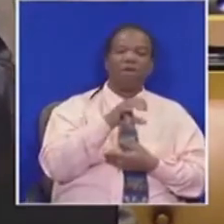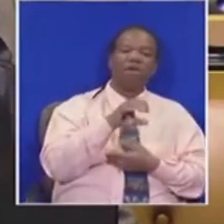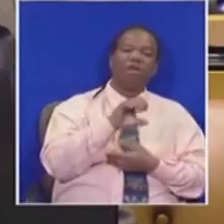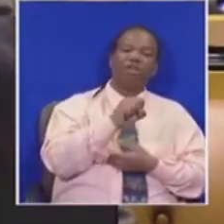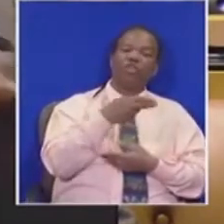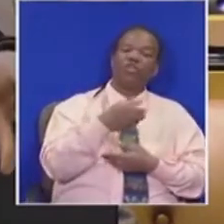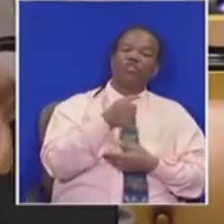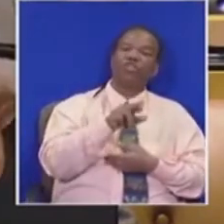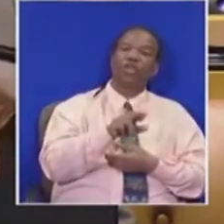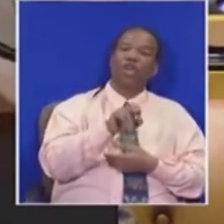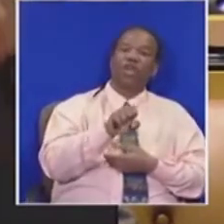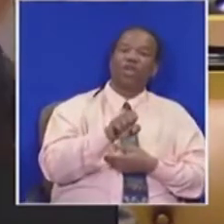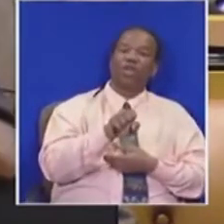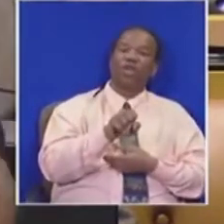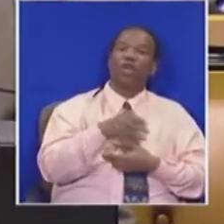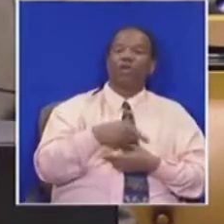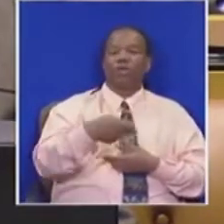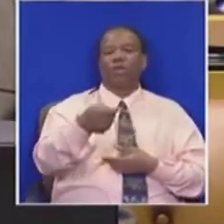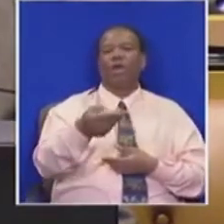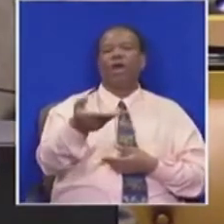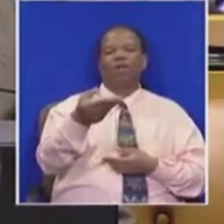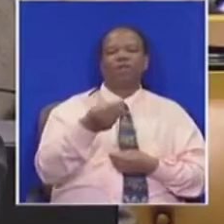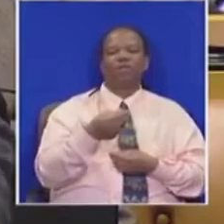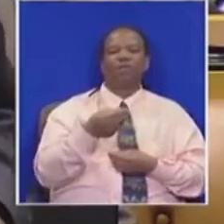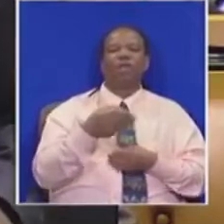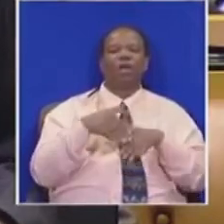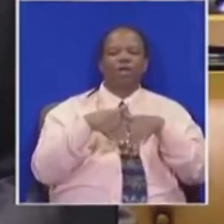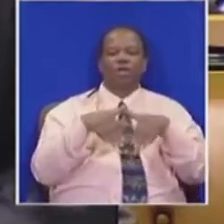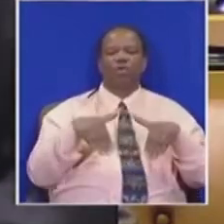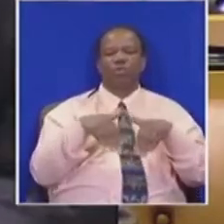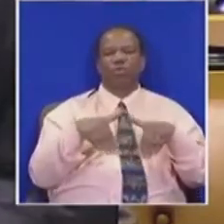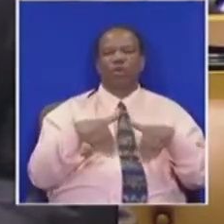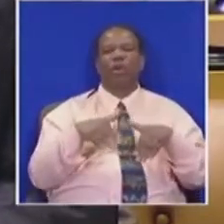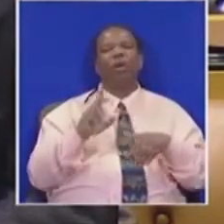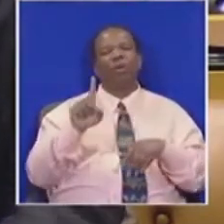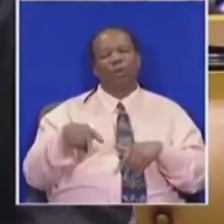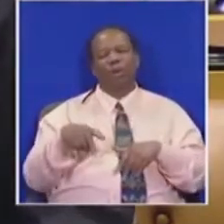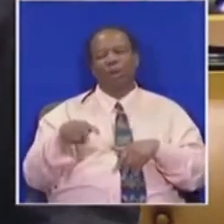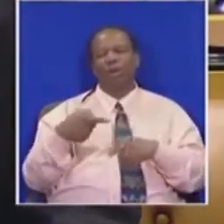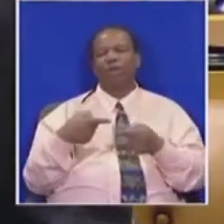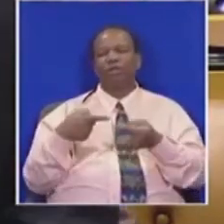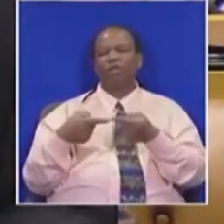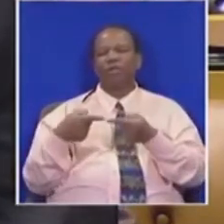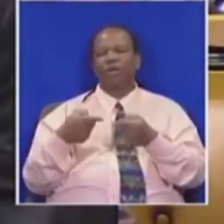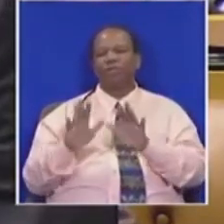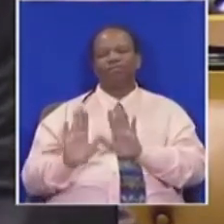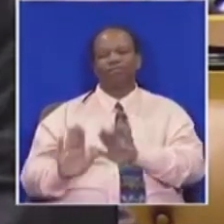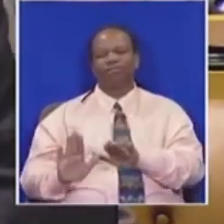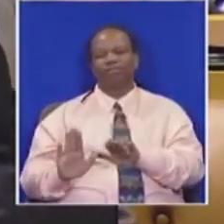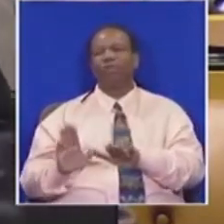where everything comes back being neutral. So I leave that for a further debate with